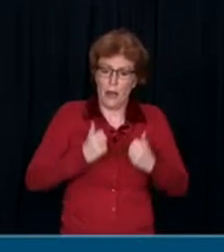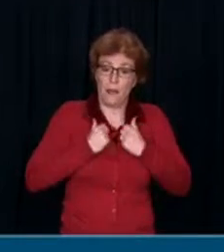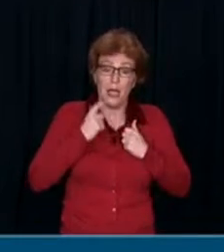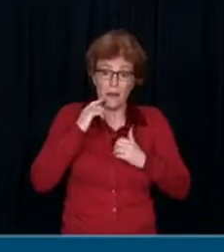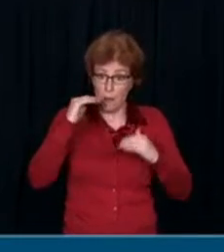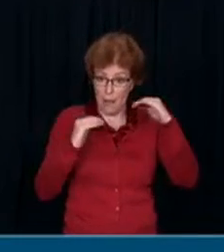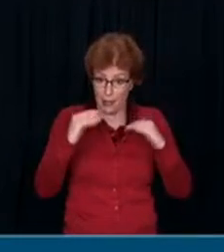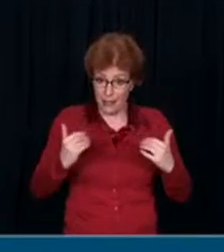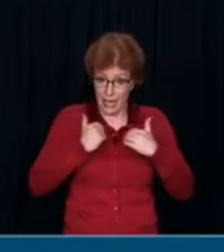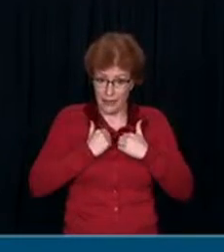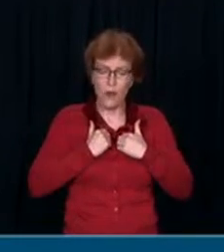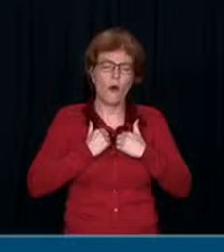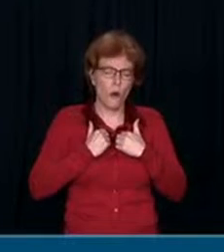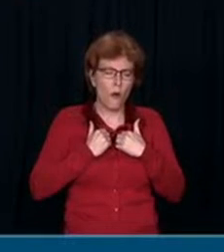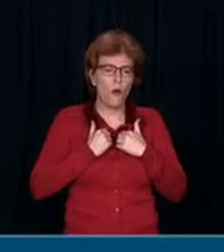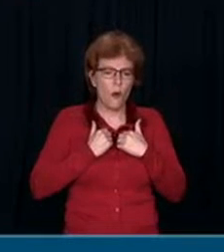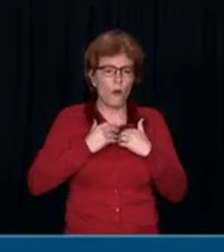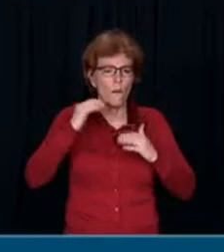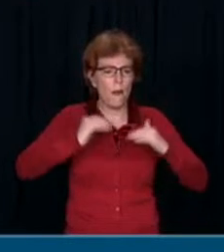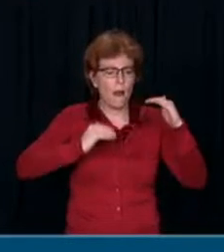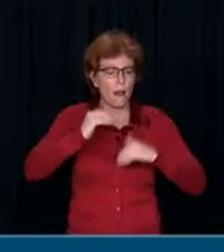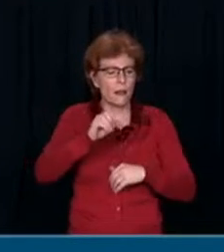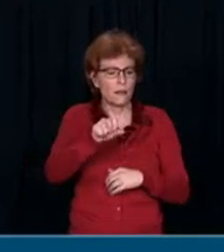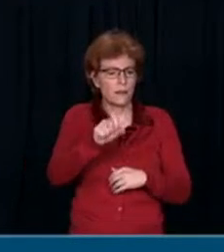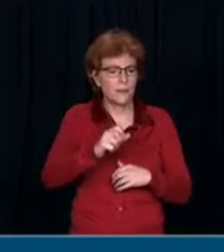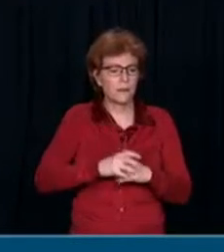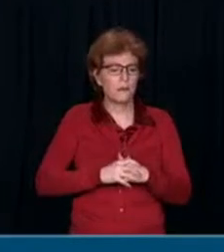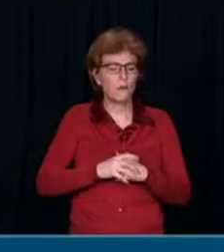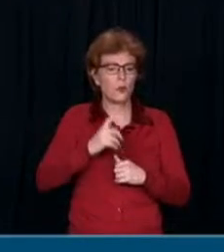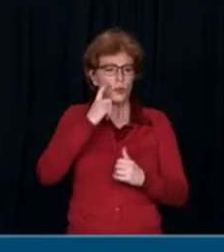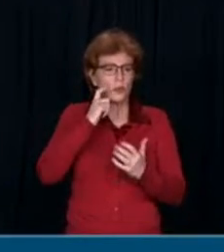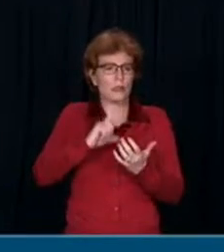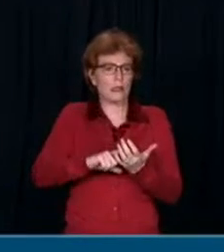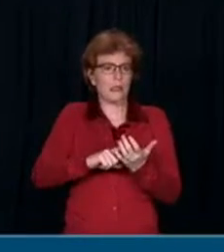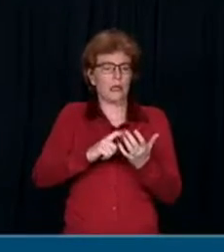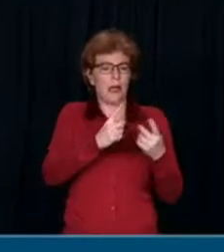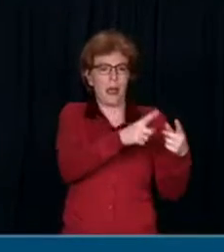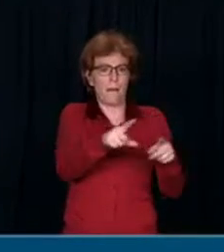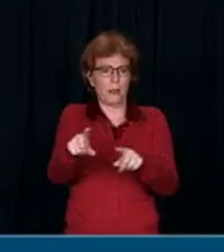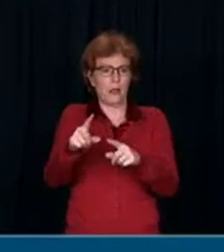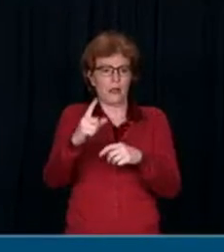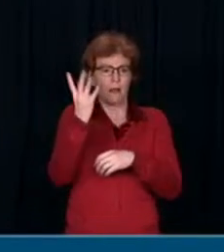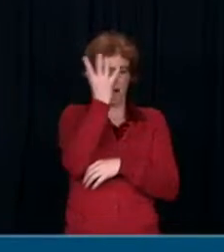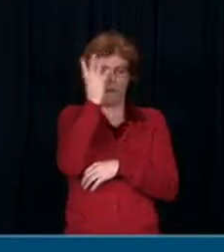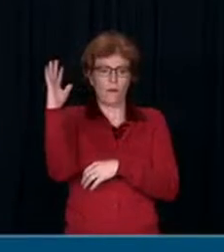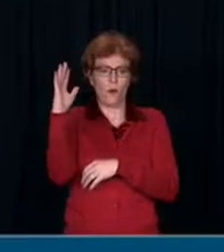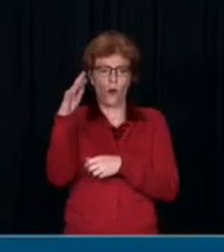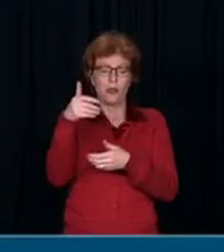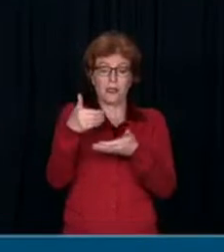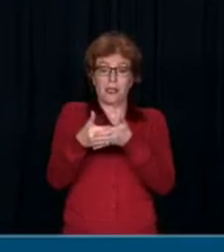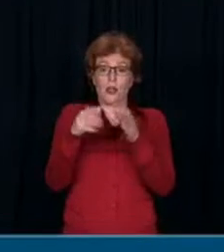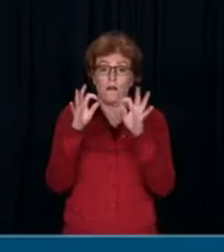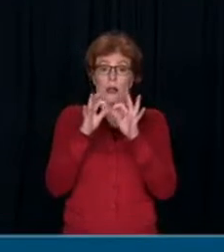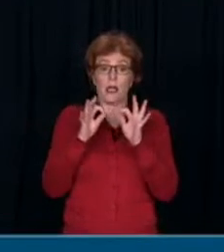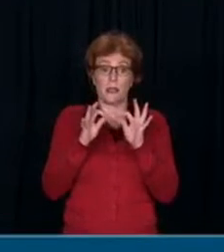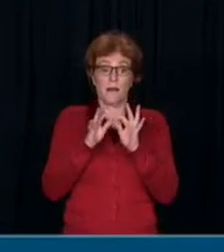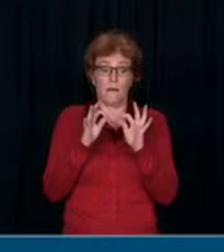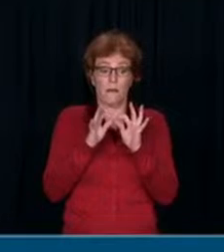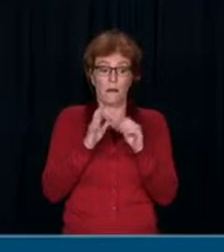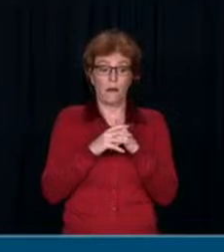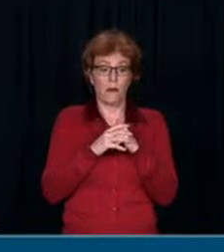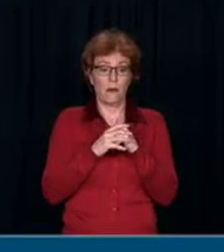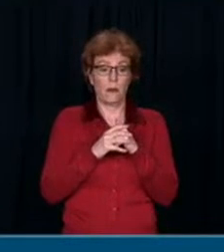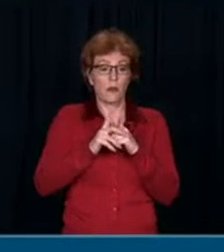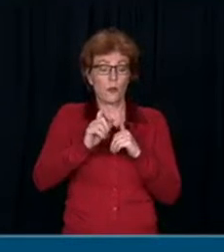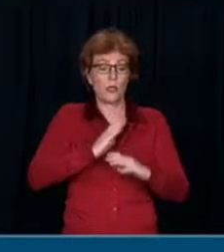balance? Well, there is a balance, and you could see that happening in the forests around Flagstaff, and we